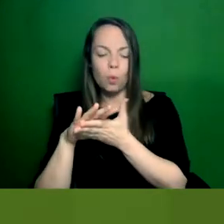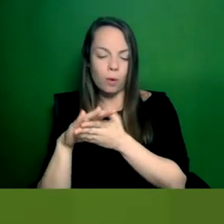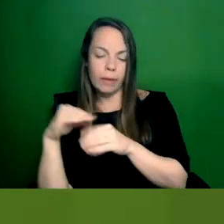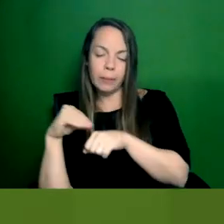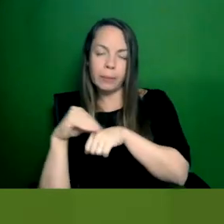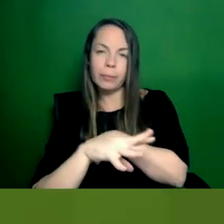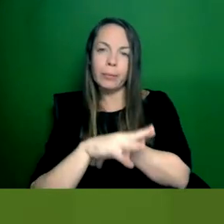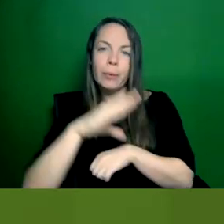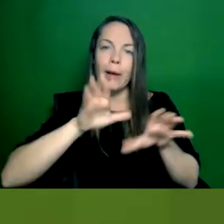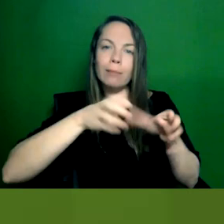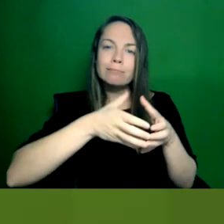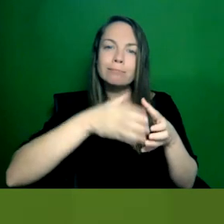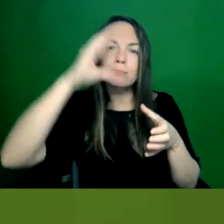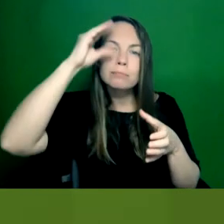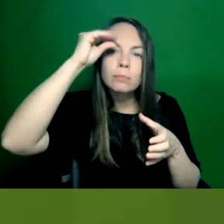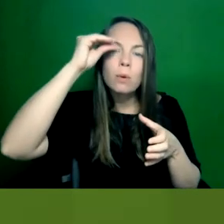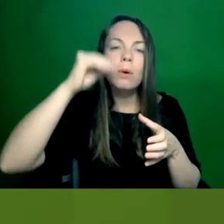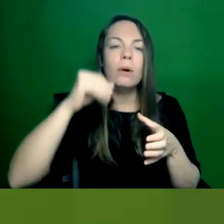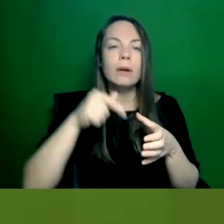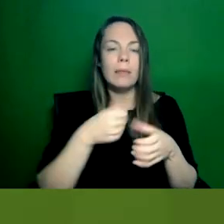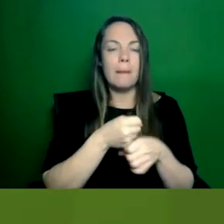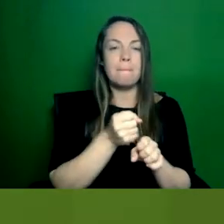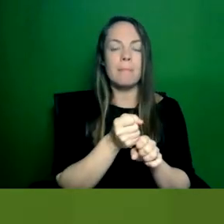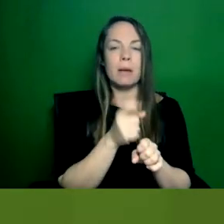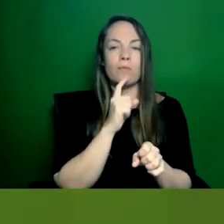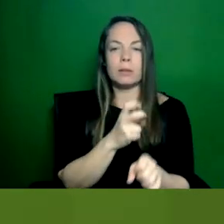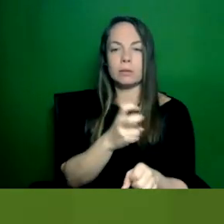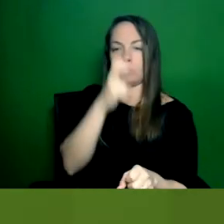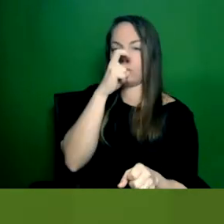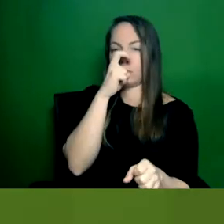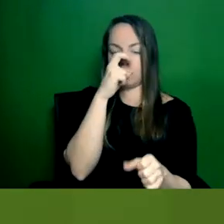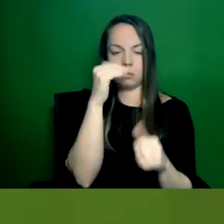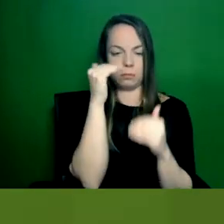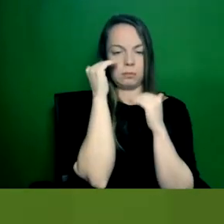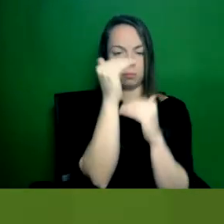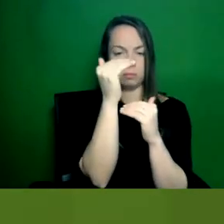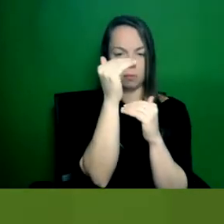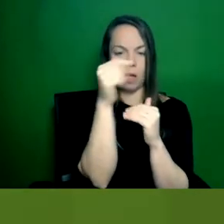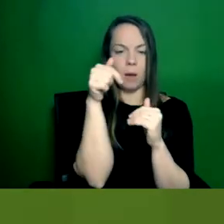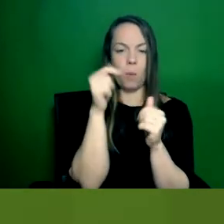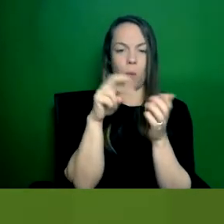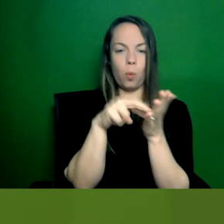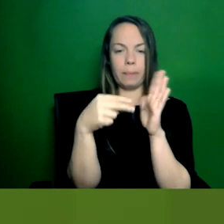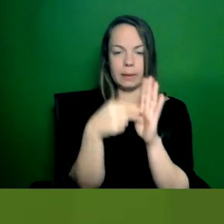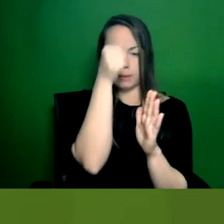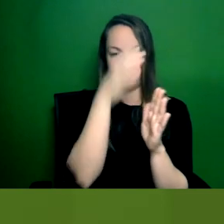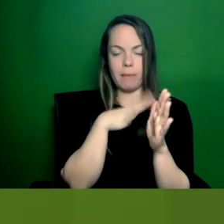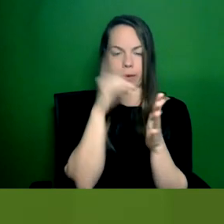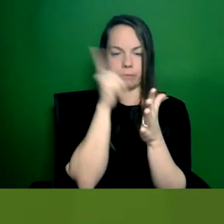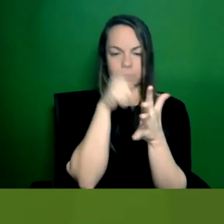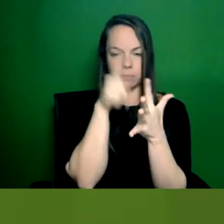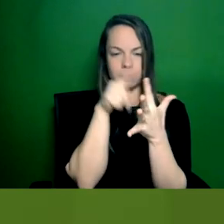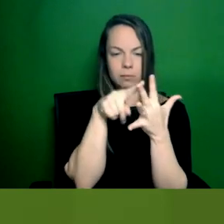sources that create just such a rigid frame about what it means to be a man, a rigid frame